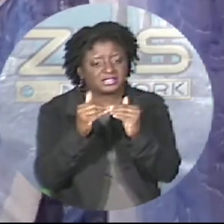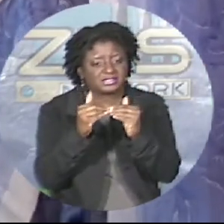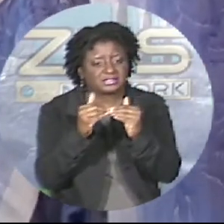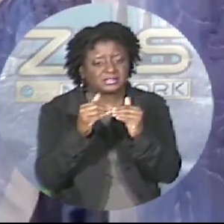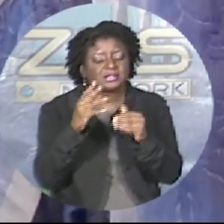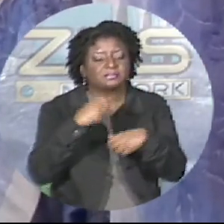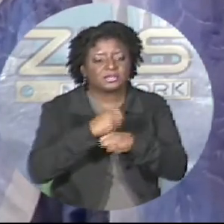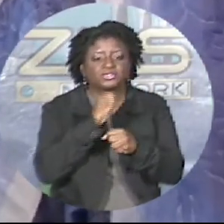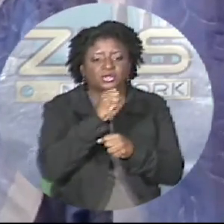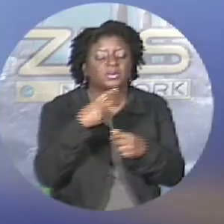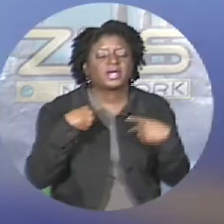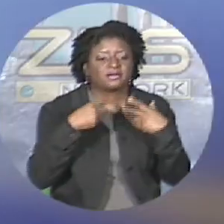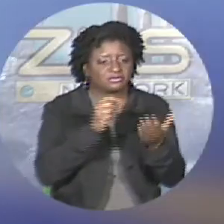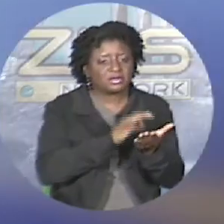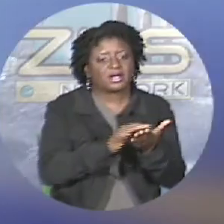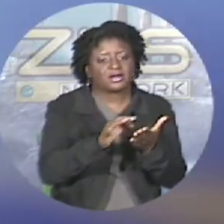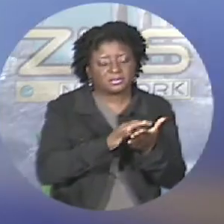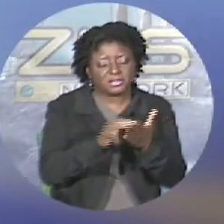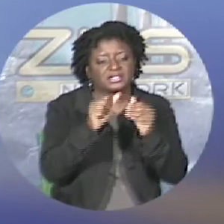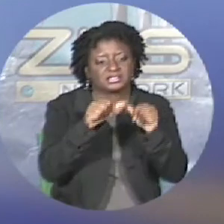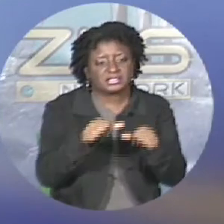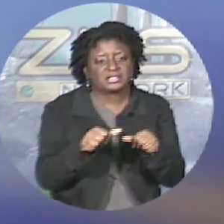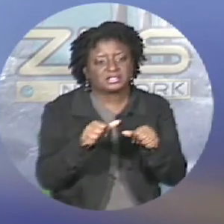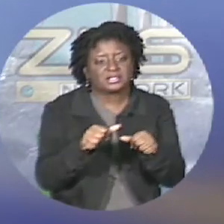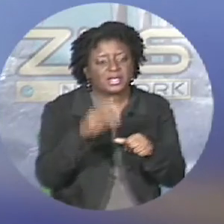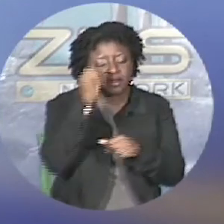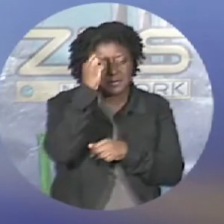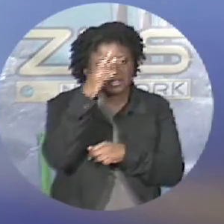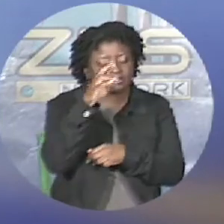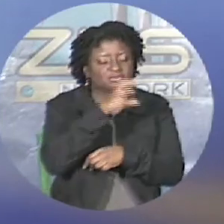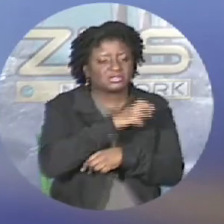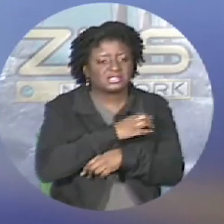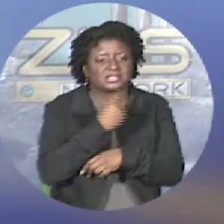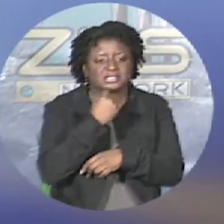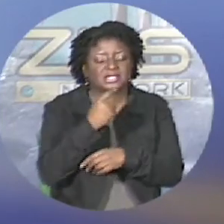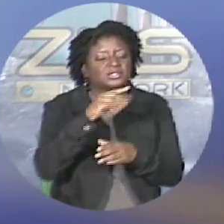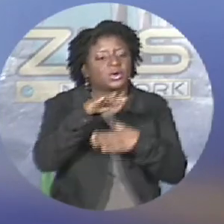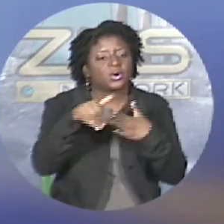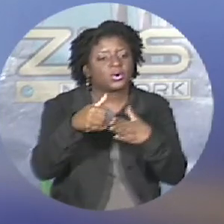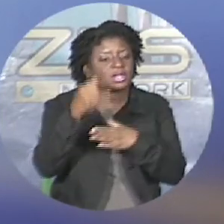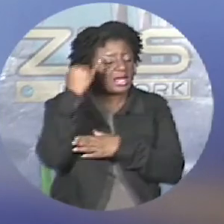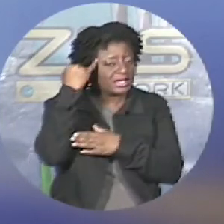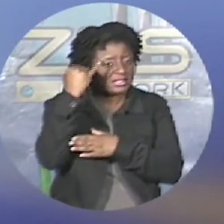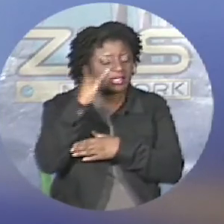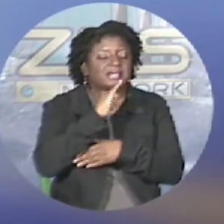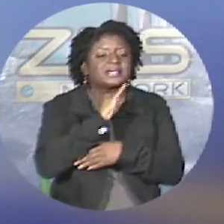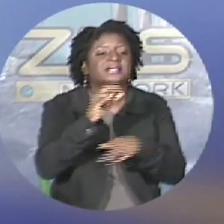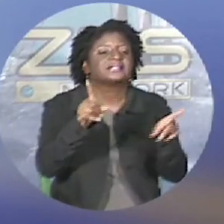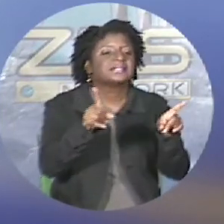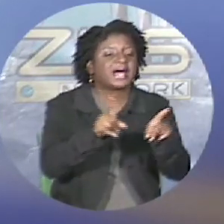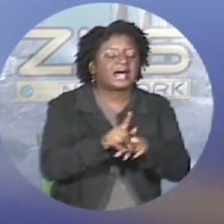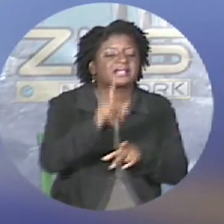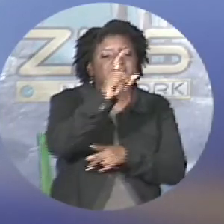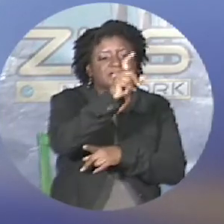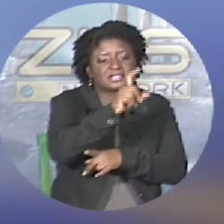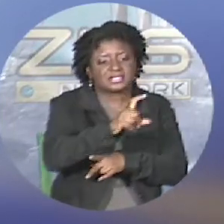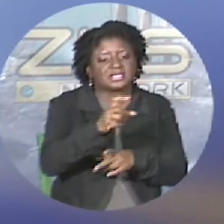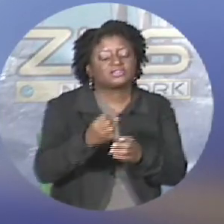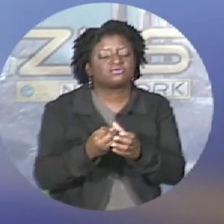to reach. Now, Mr. Christie says the whole idea is as the need grows, so will the urban renewal